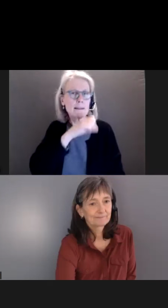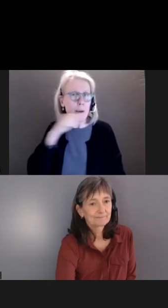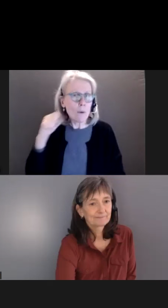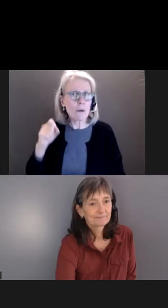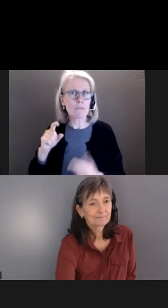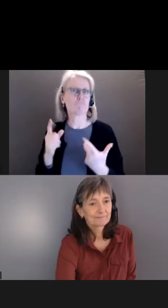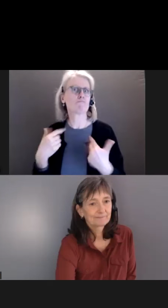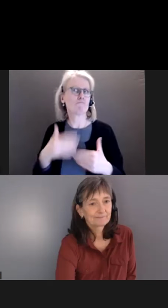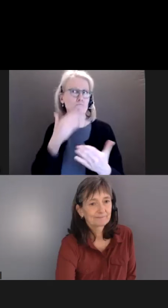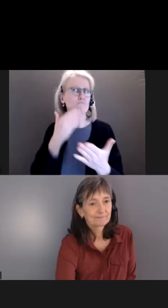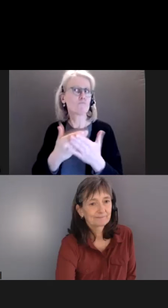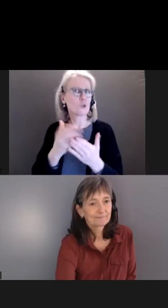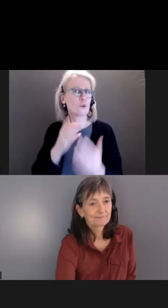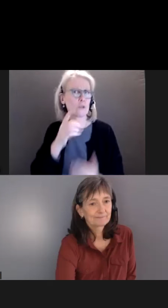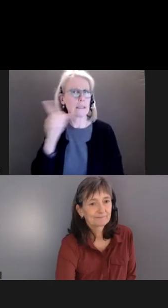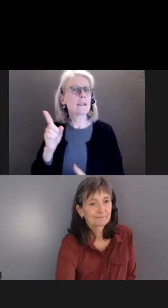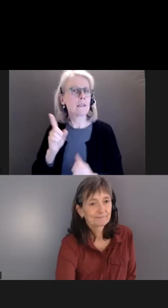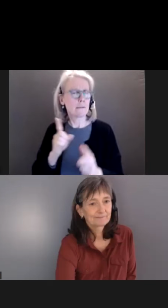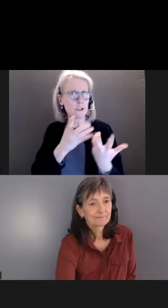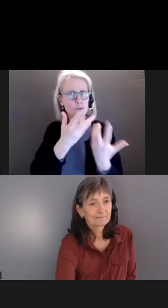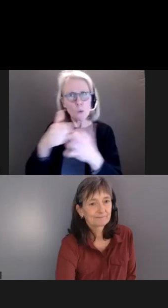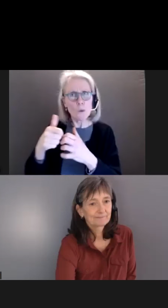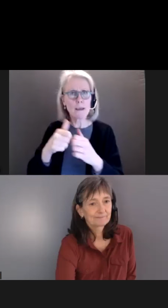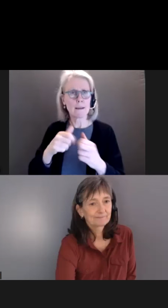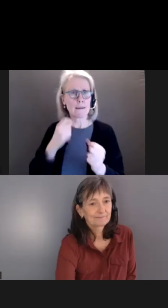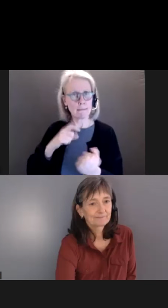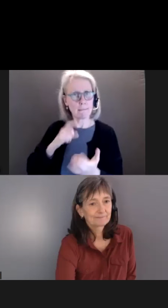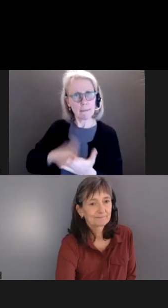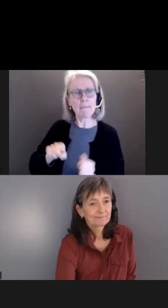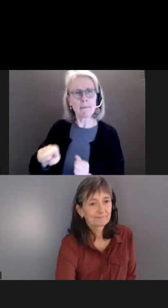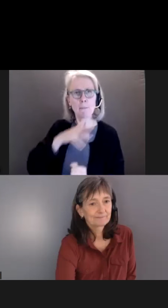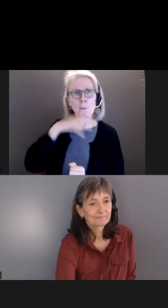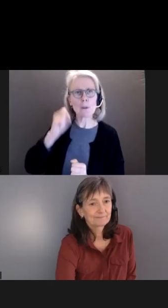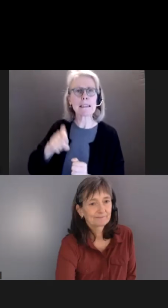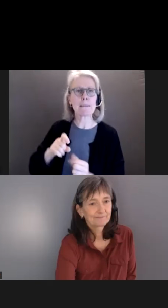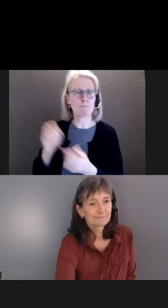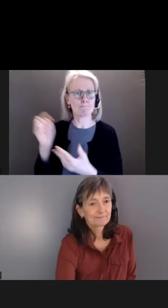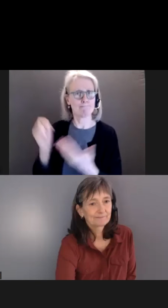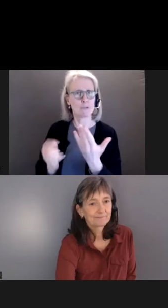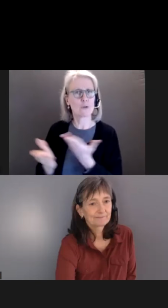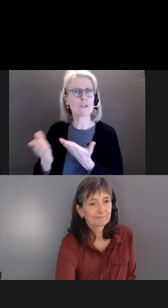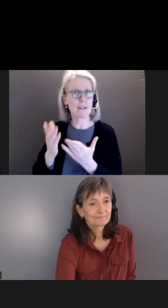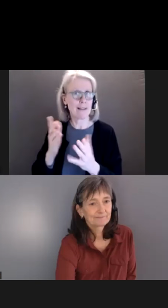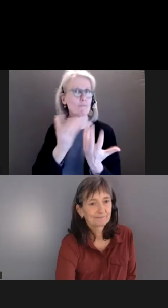the coordination of services by identifying and managing the care journeys of older adults.